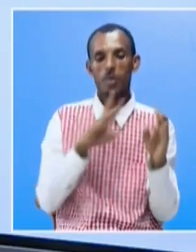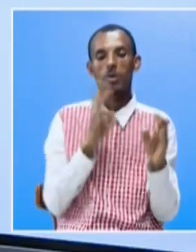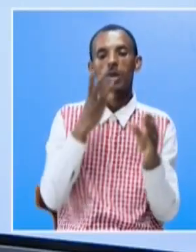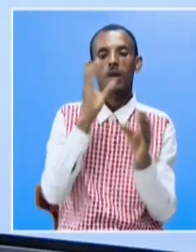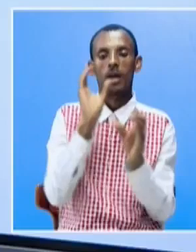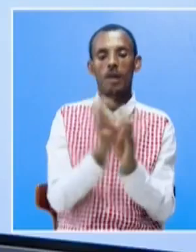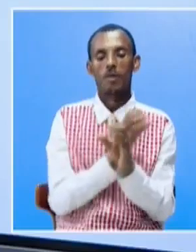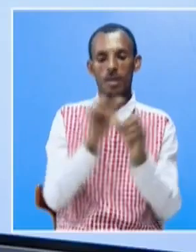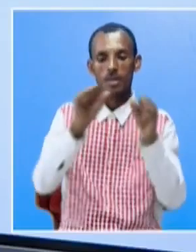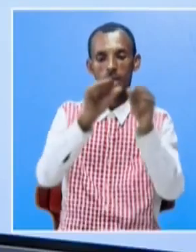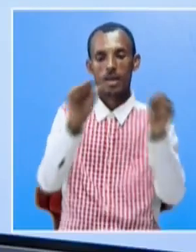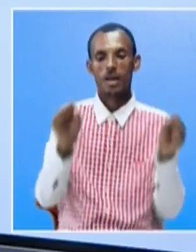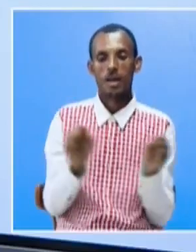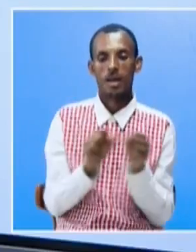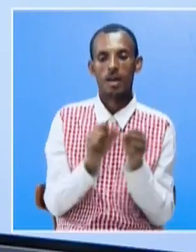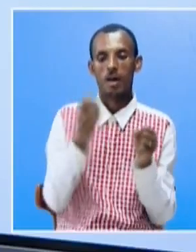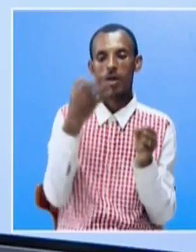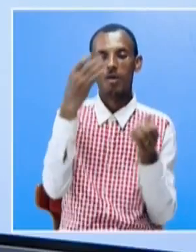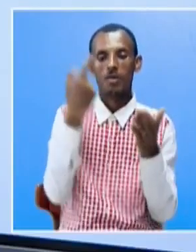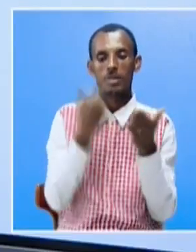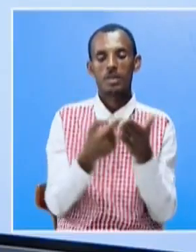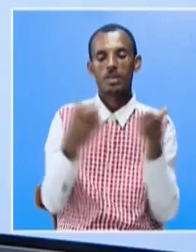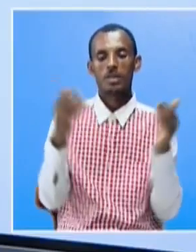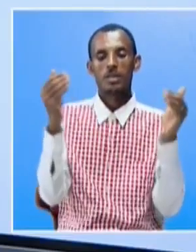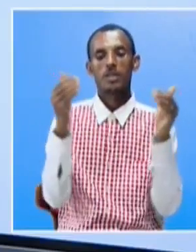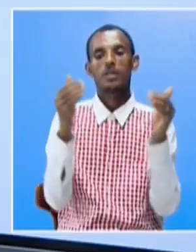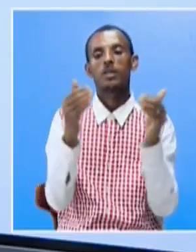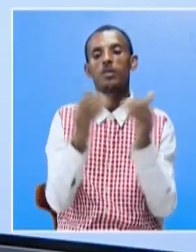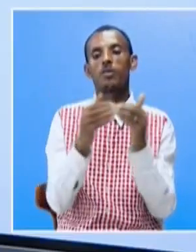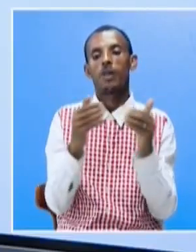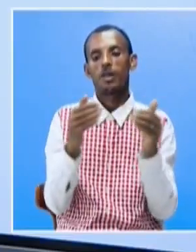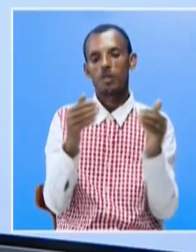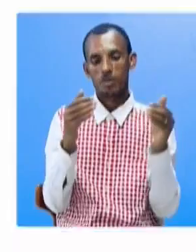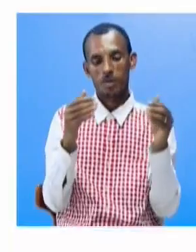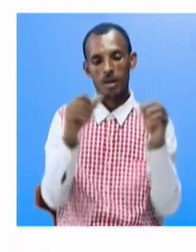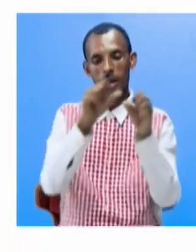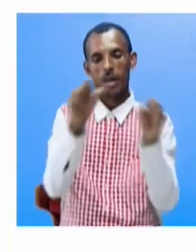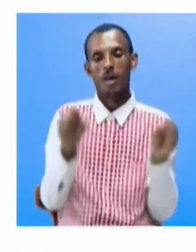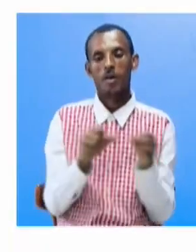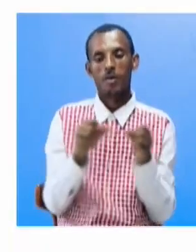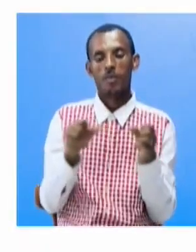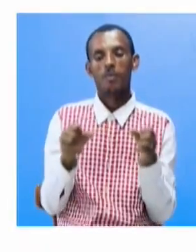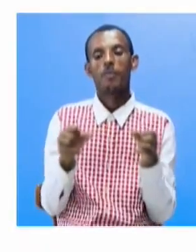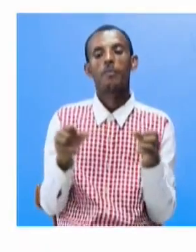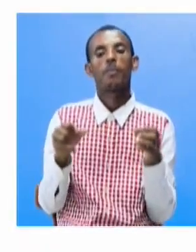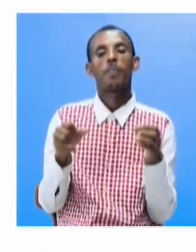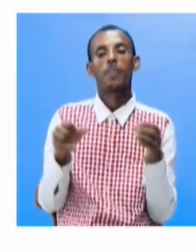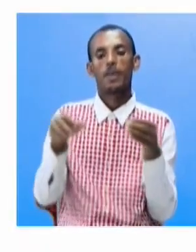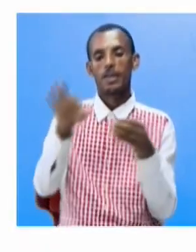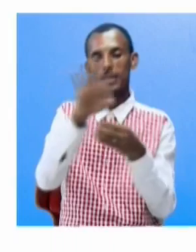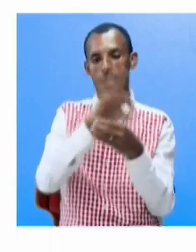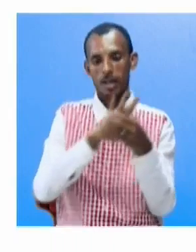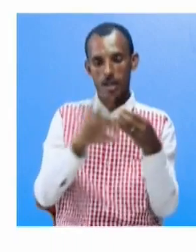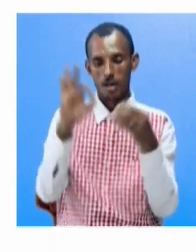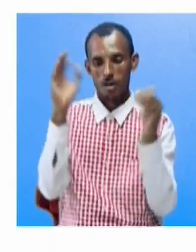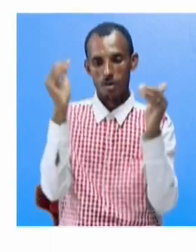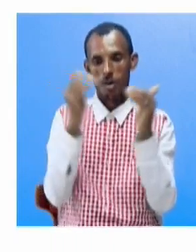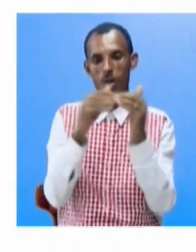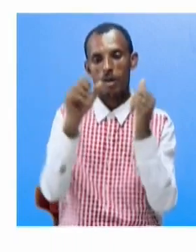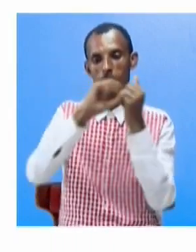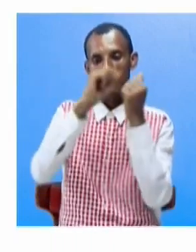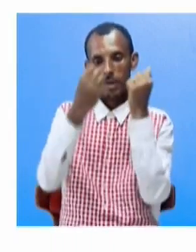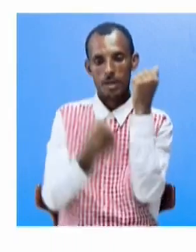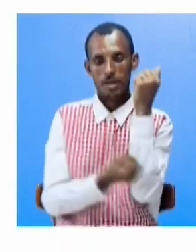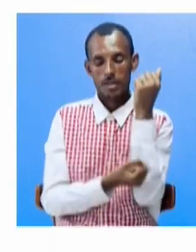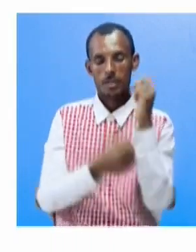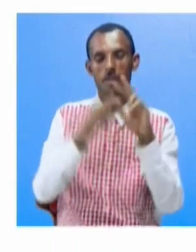area of this, which is equivalent to the area of circle. Therefore, here, the area of circle will be equal to the base is pi